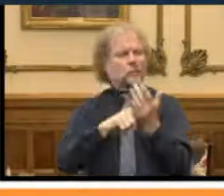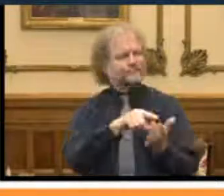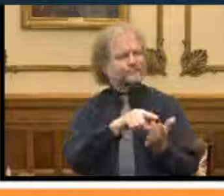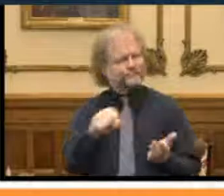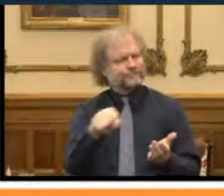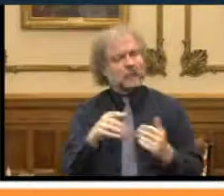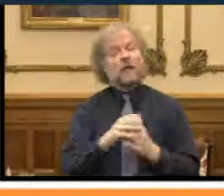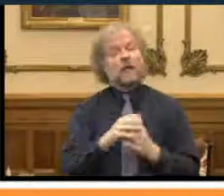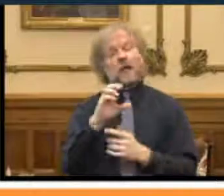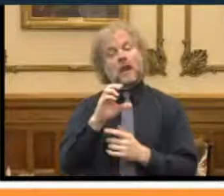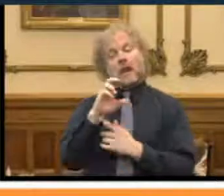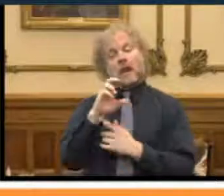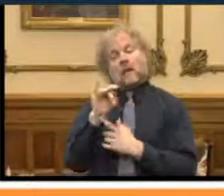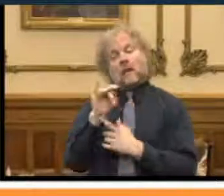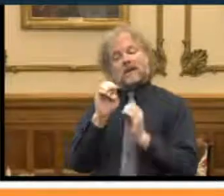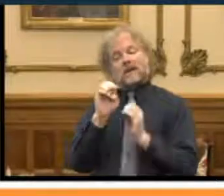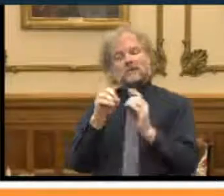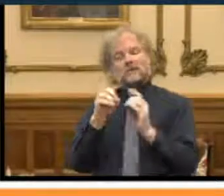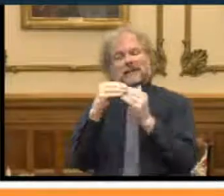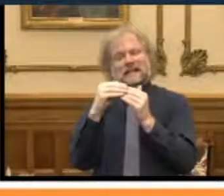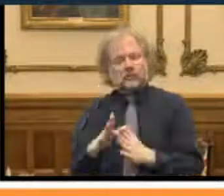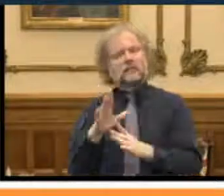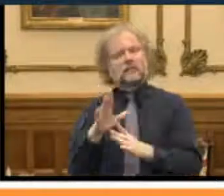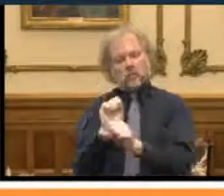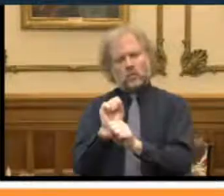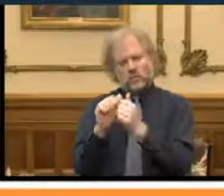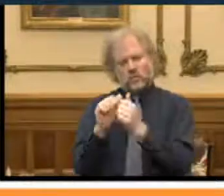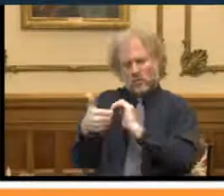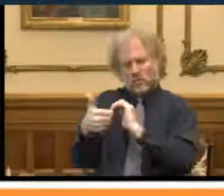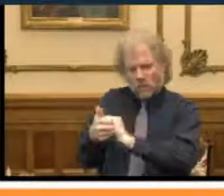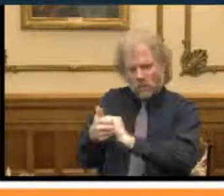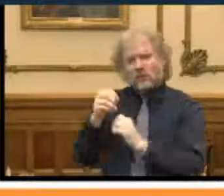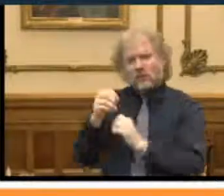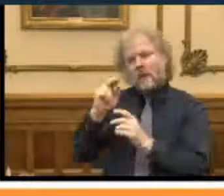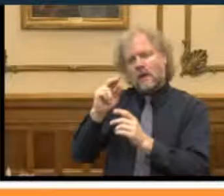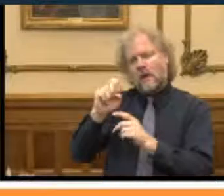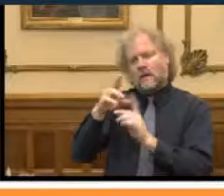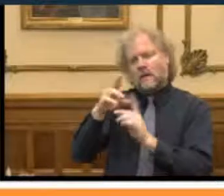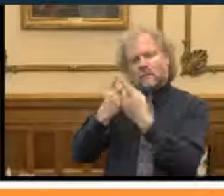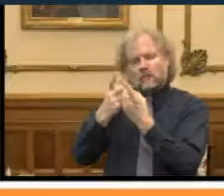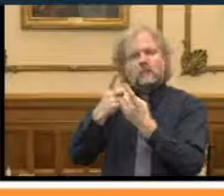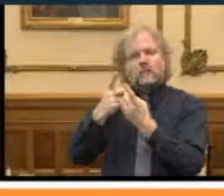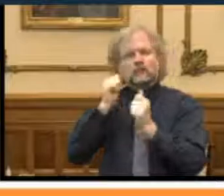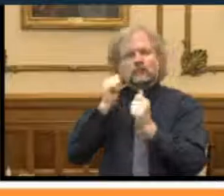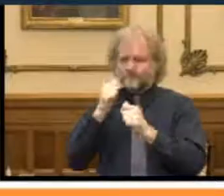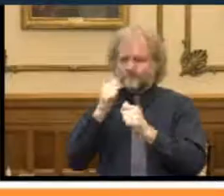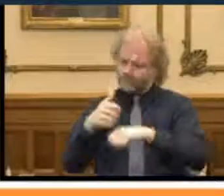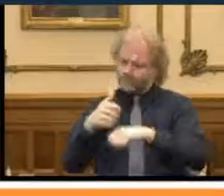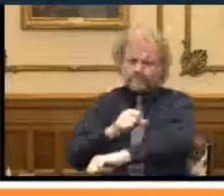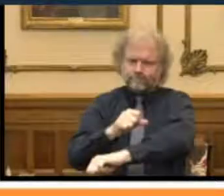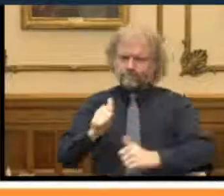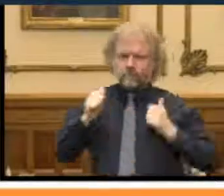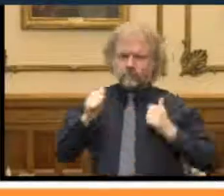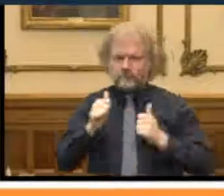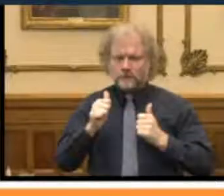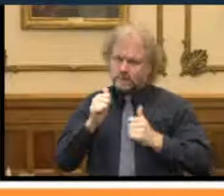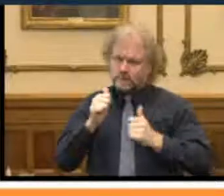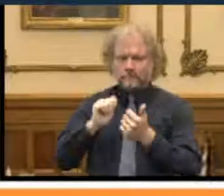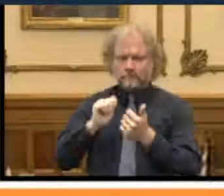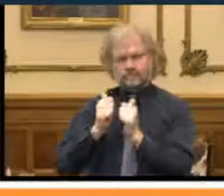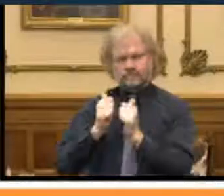that county education leaders work with their local health department to consider implementing aggressive prevention efforts in schools and